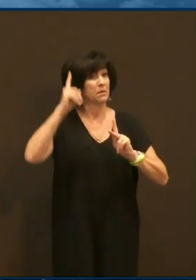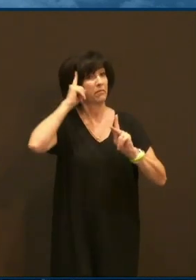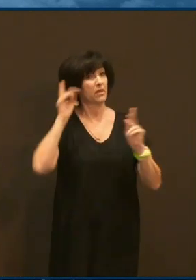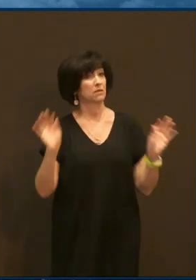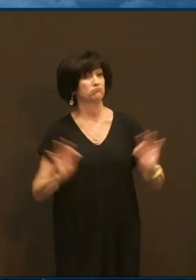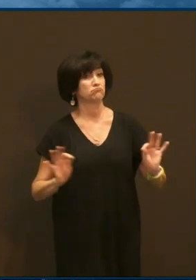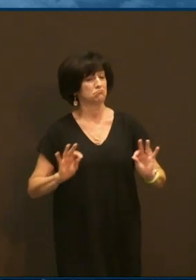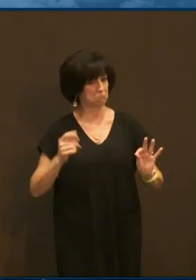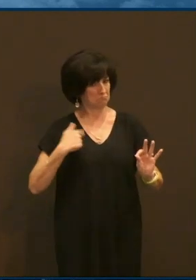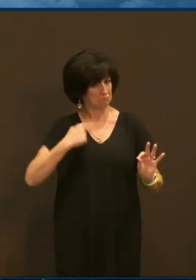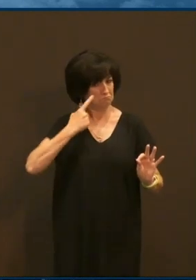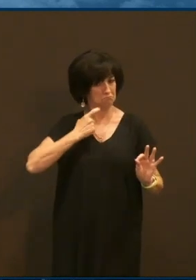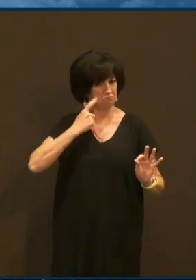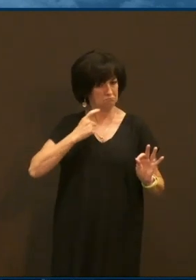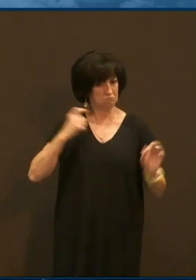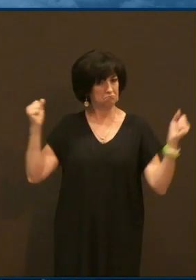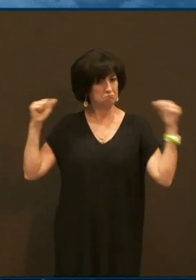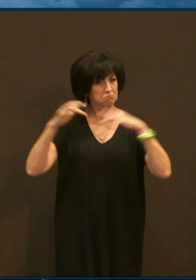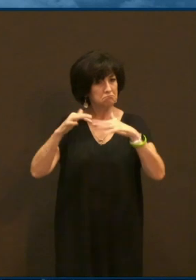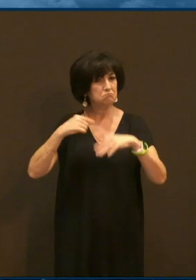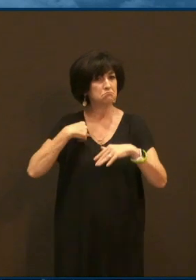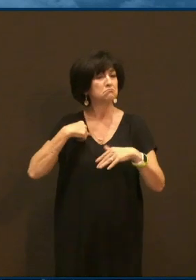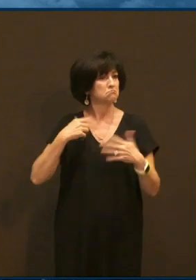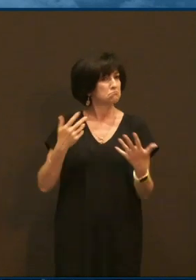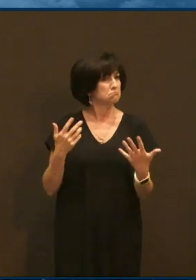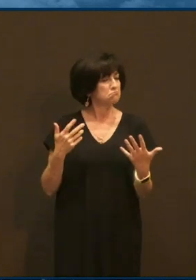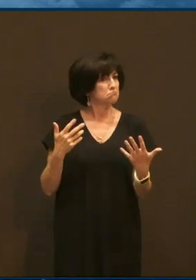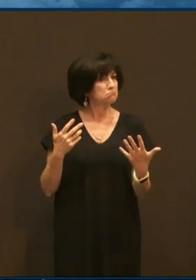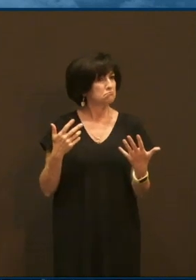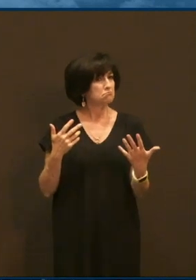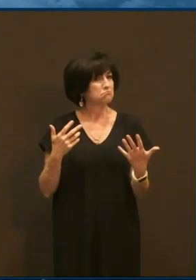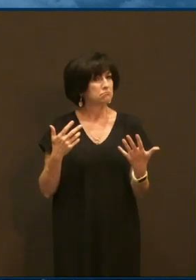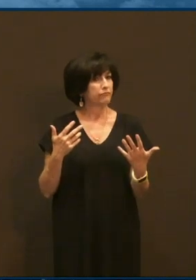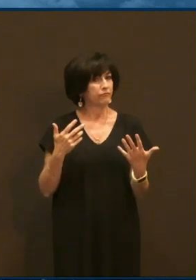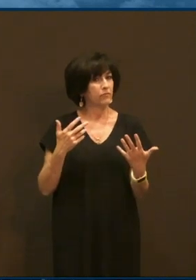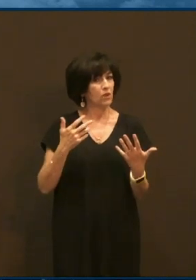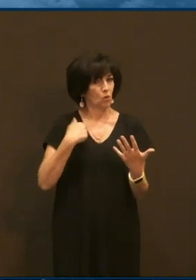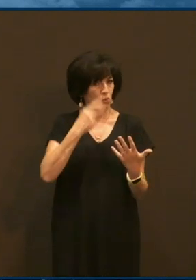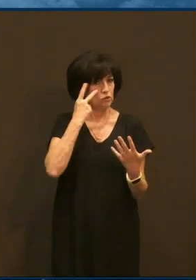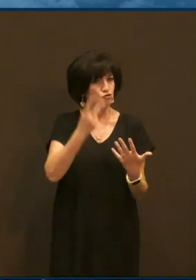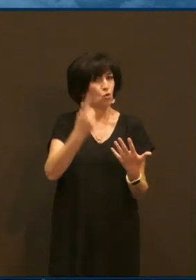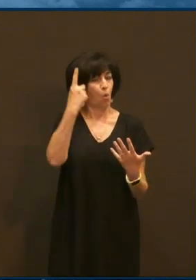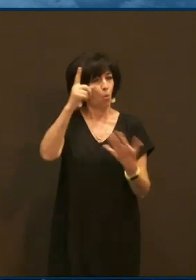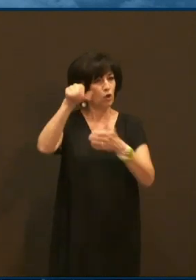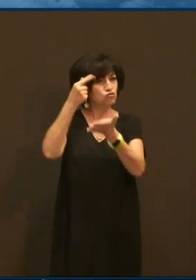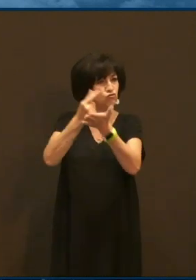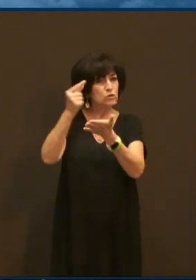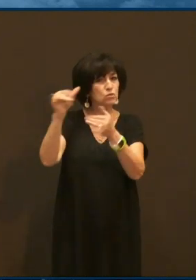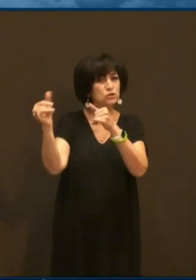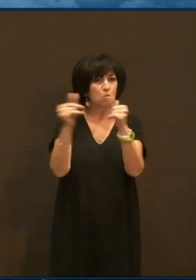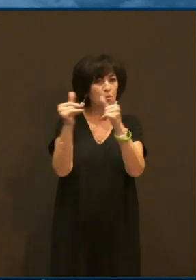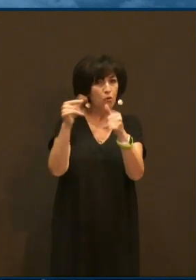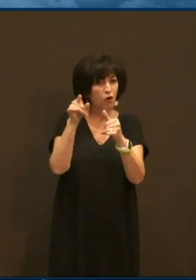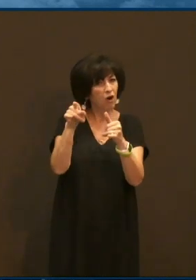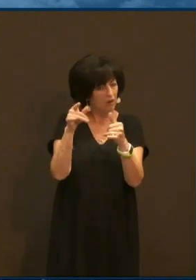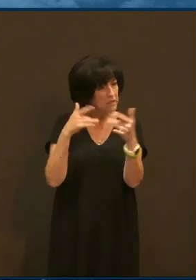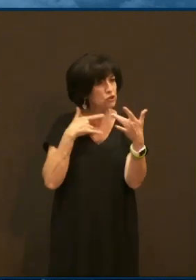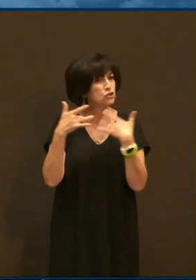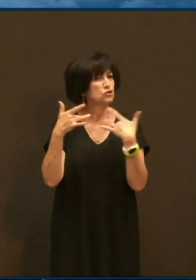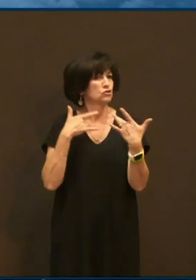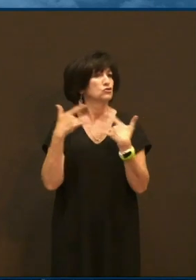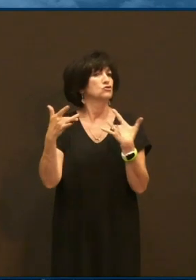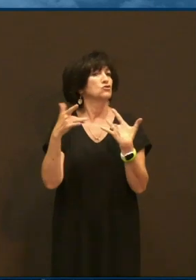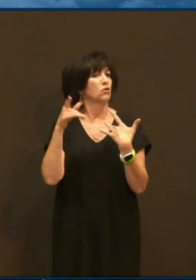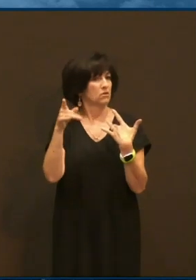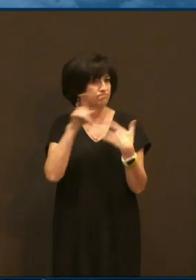at a graduation party that's concerning. We encourage you to get testing, because the way we're going to control